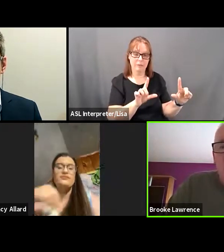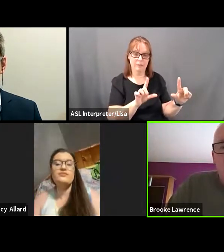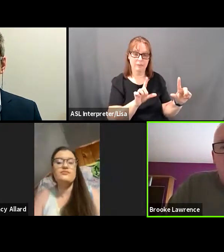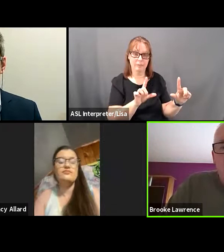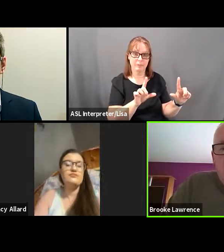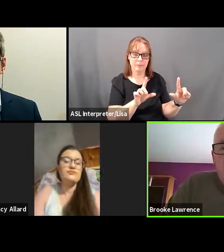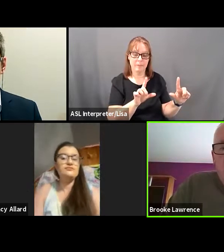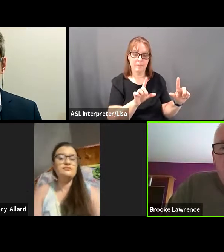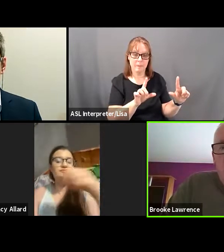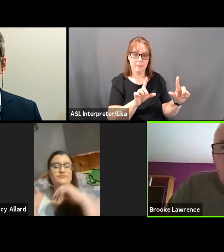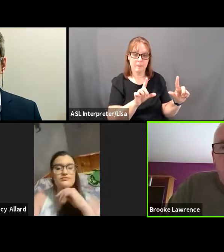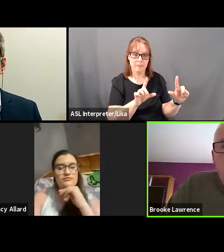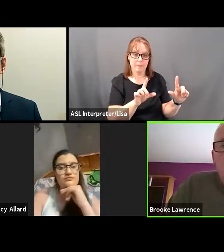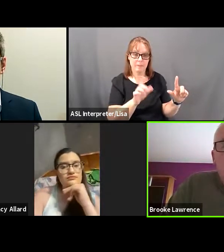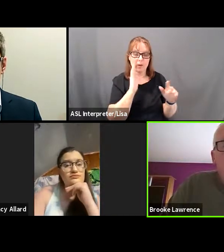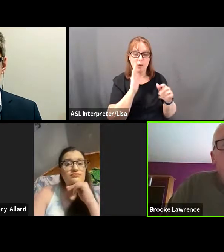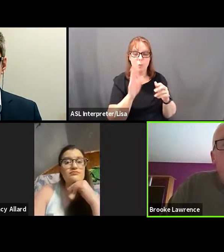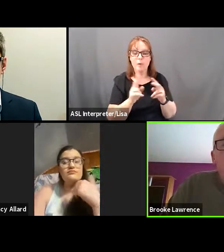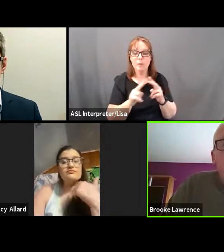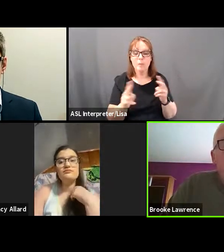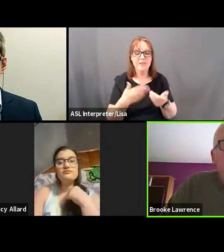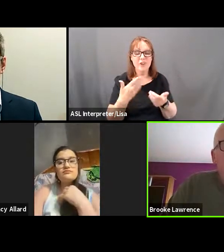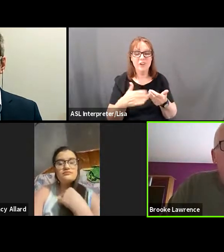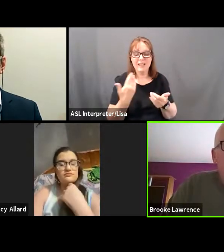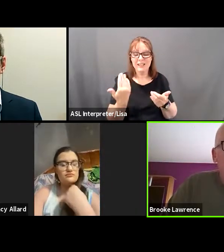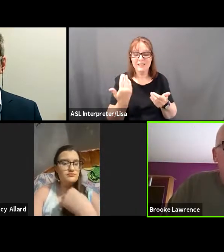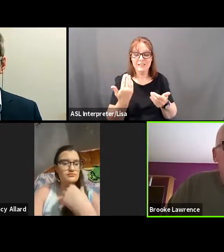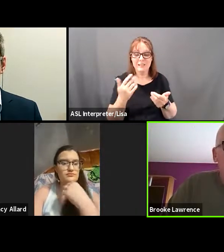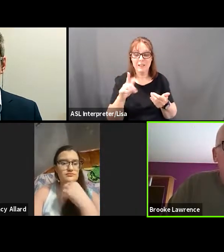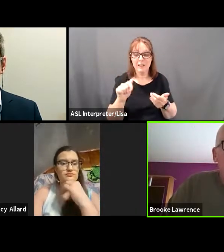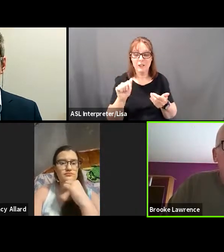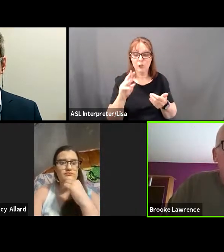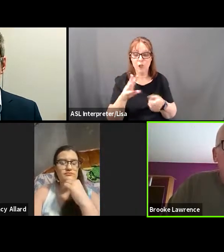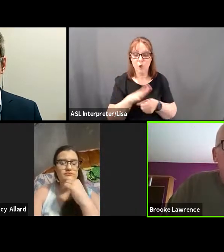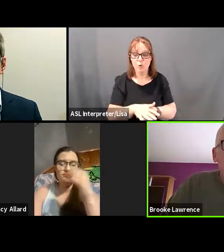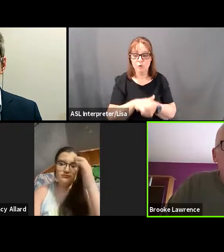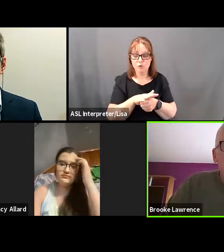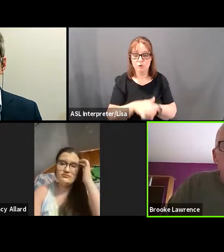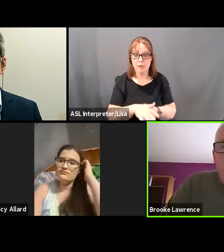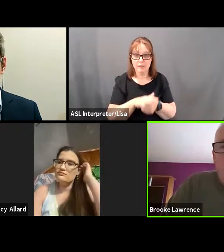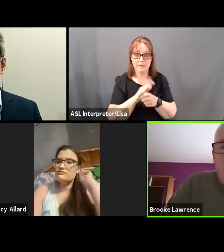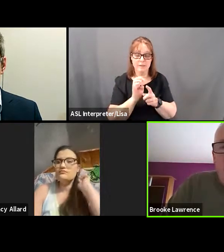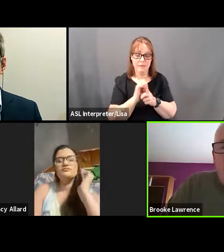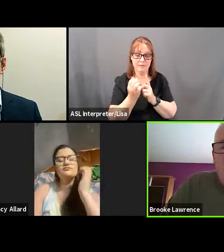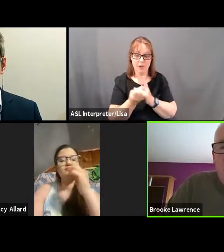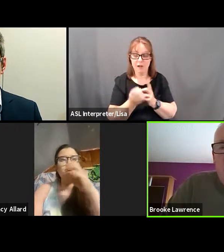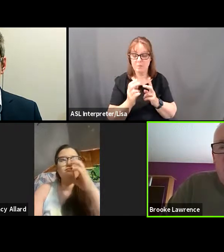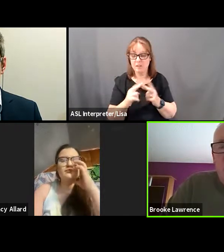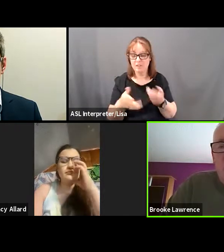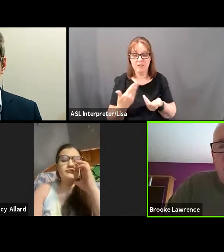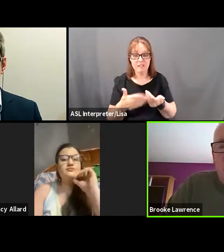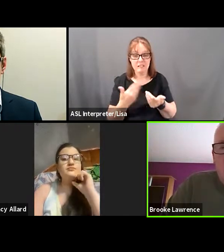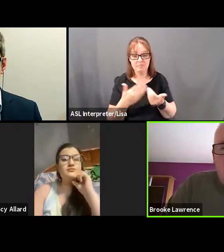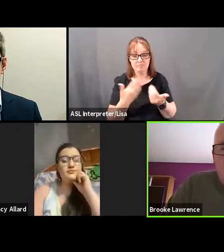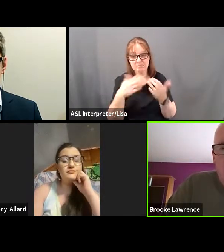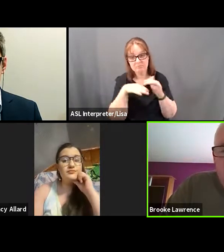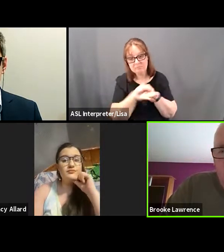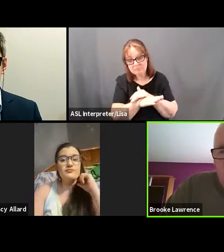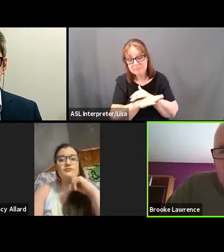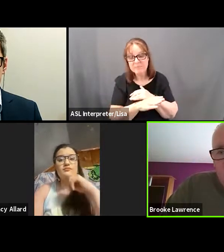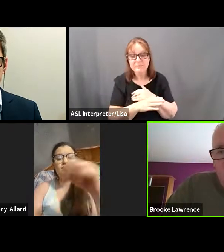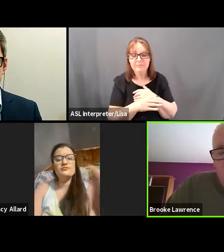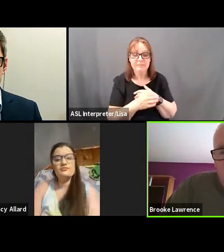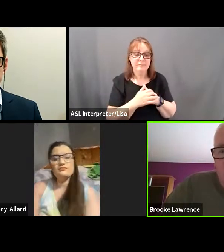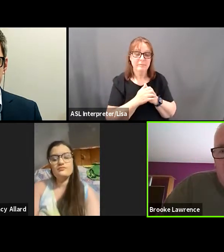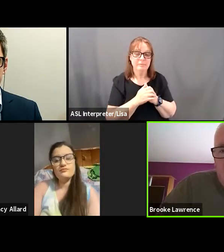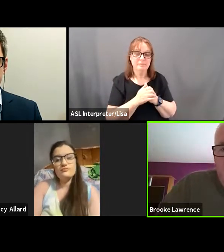is going to be a very easy, low stress environment. It'll be very convenient for everybody to get in and get